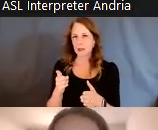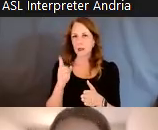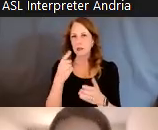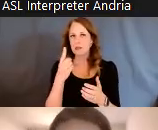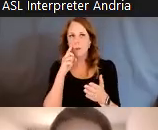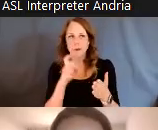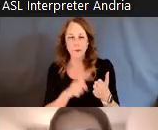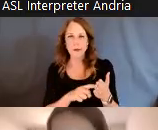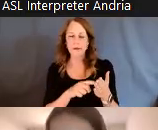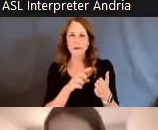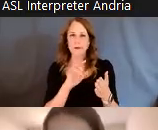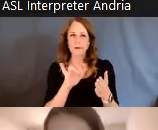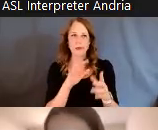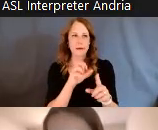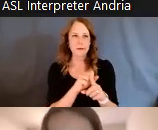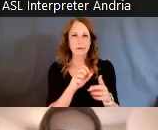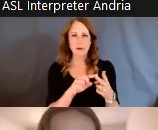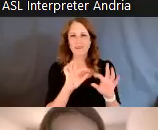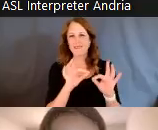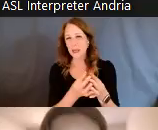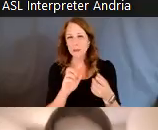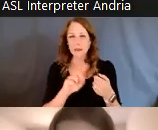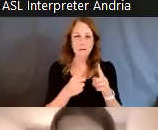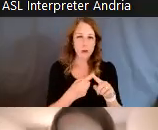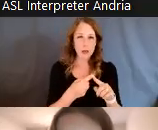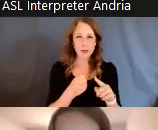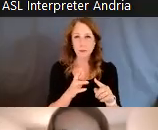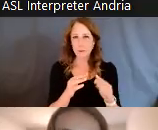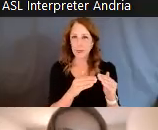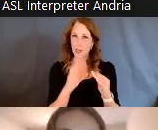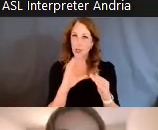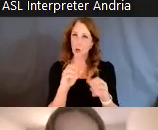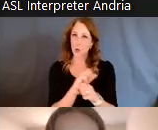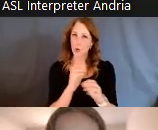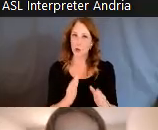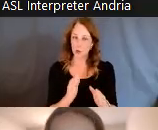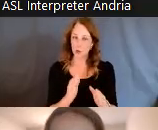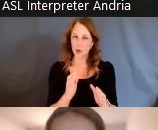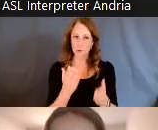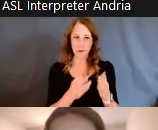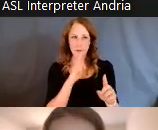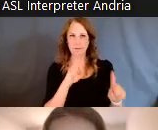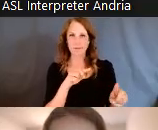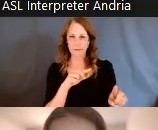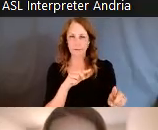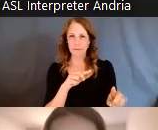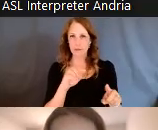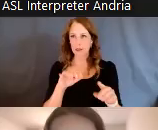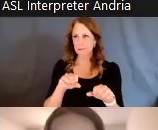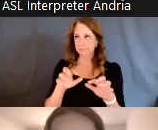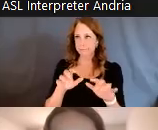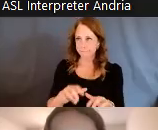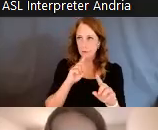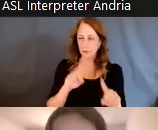assault, maybe a family, friend, coworker might report an instance of sexual